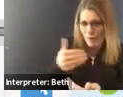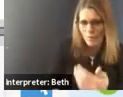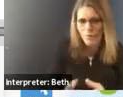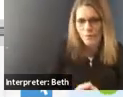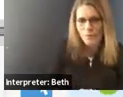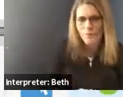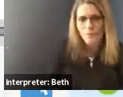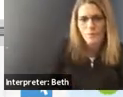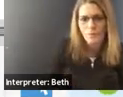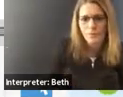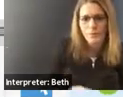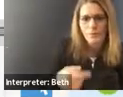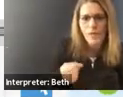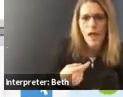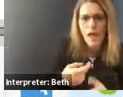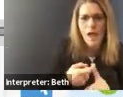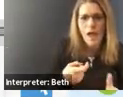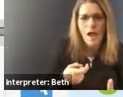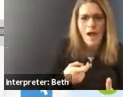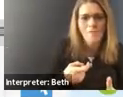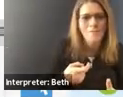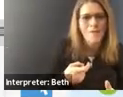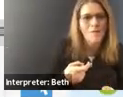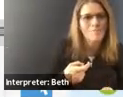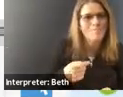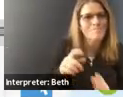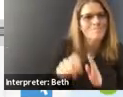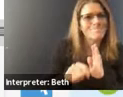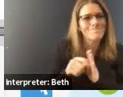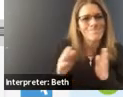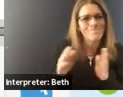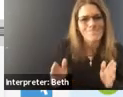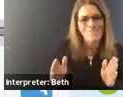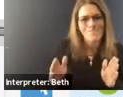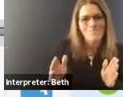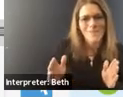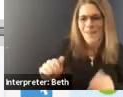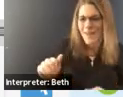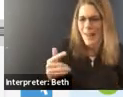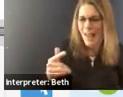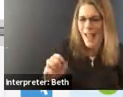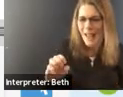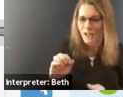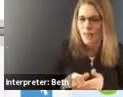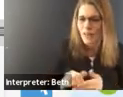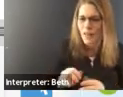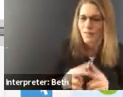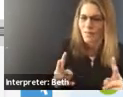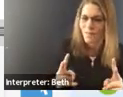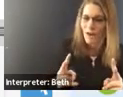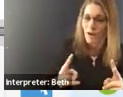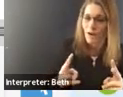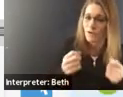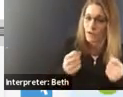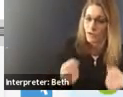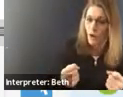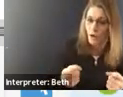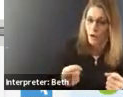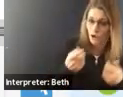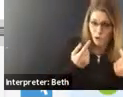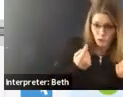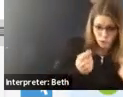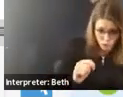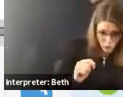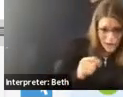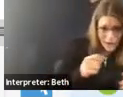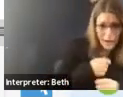age that is very trial and error and trial and learning, right? If you